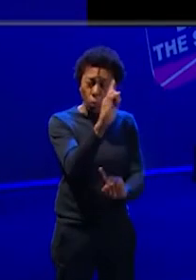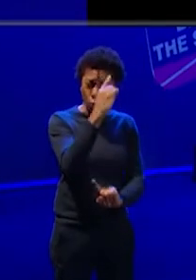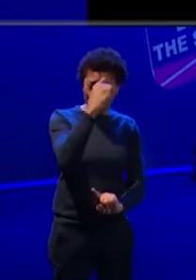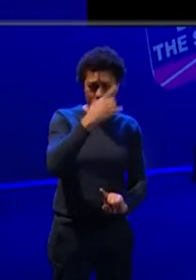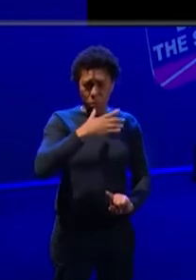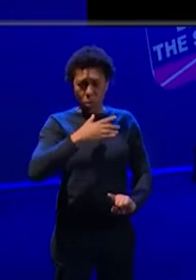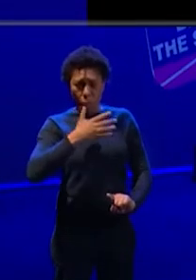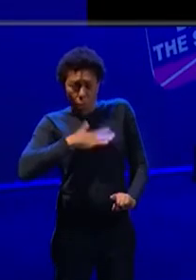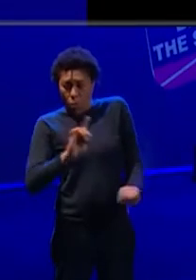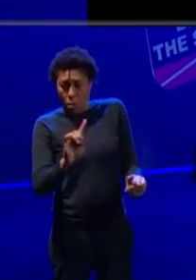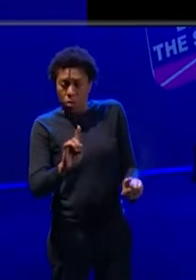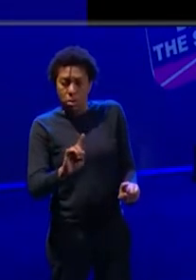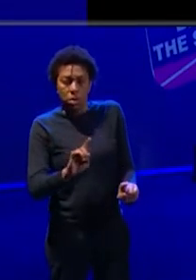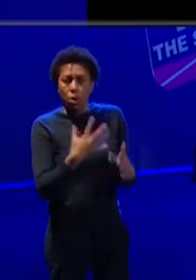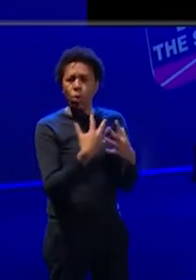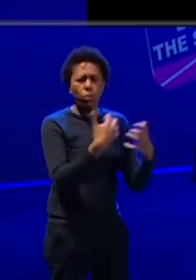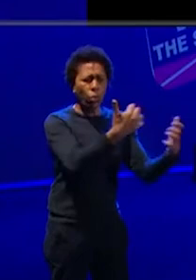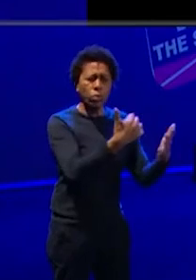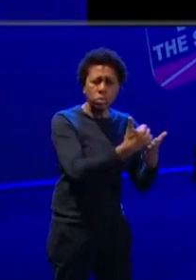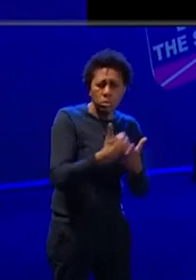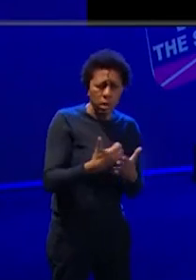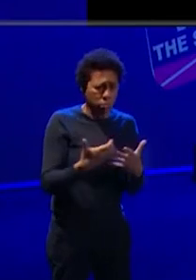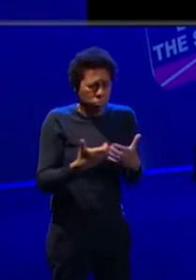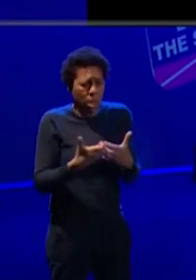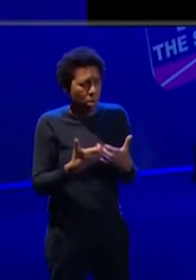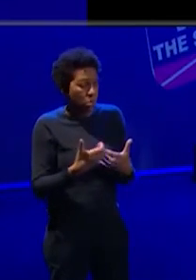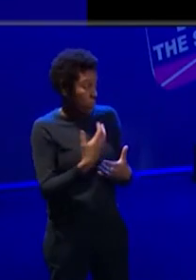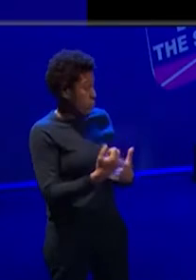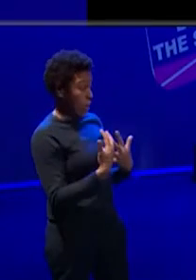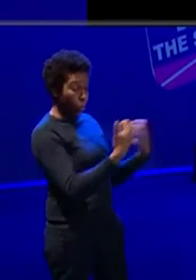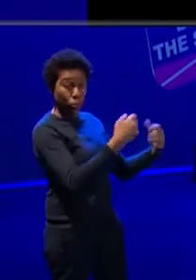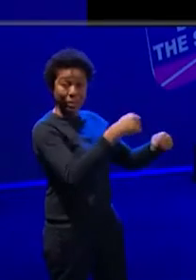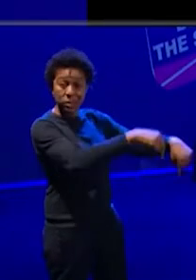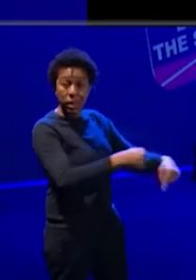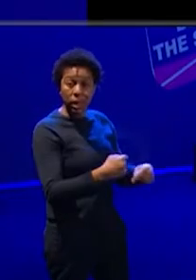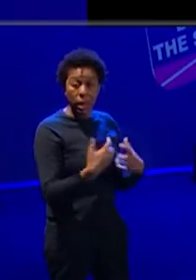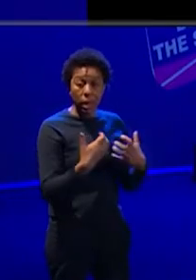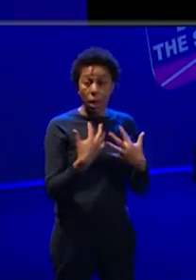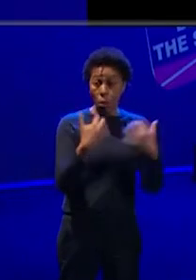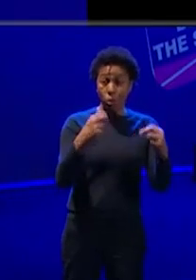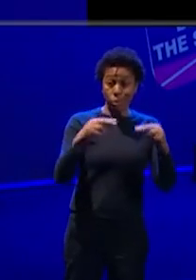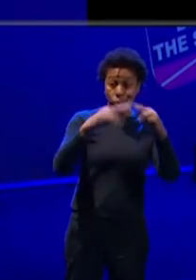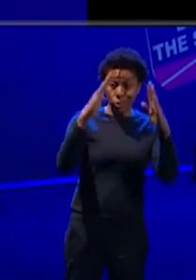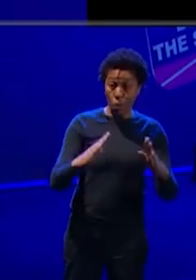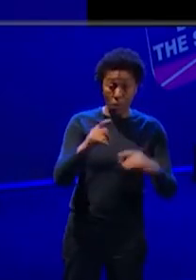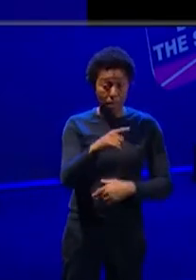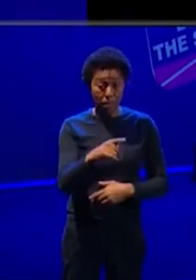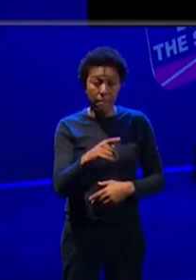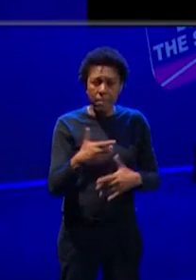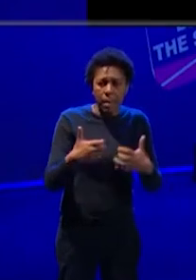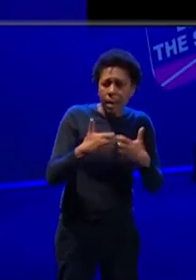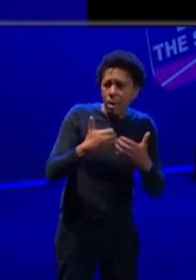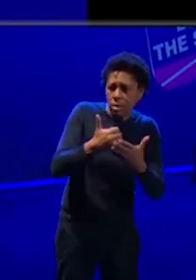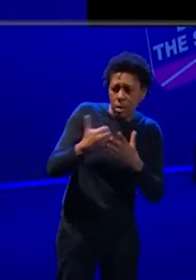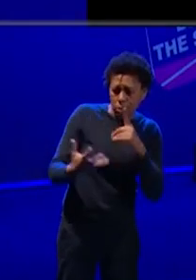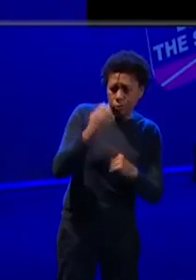audience can help with that? How do we think our audience here, our audience at home, can help us in their small part to achieve that